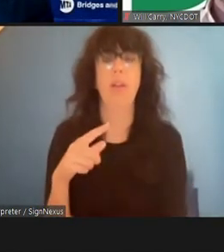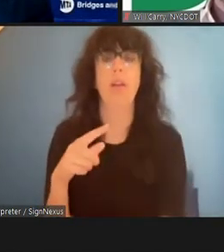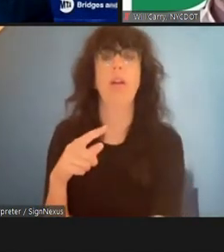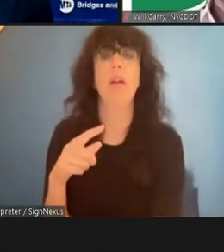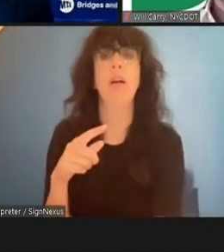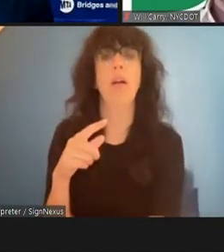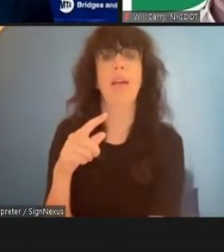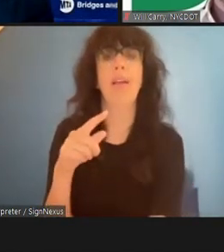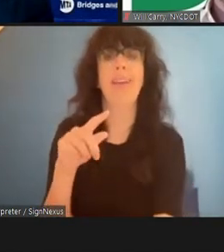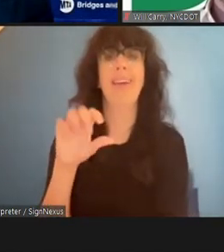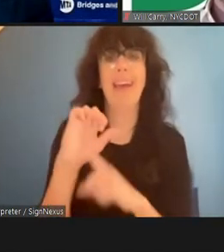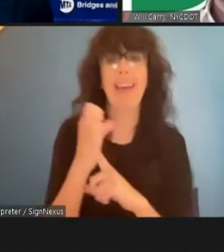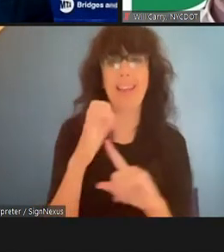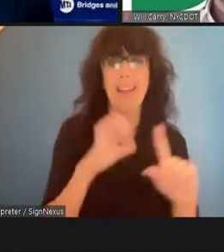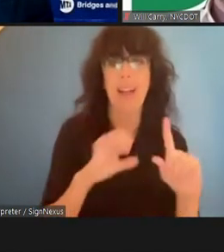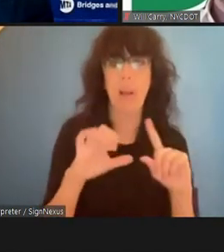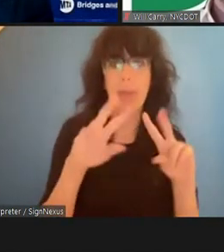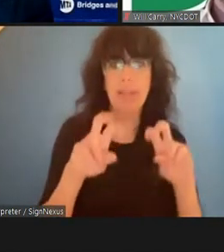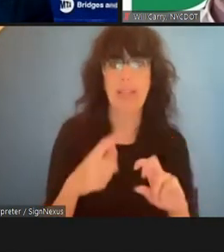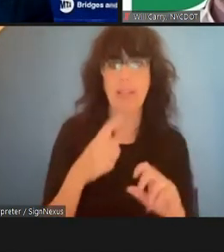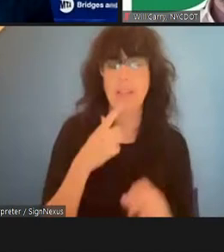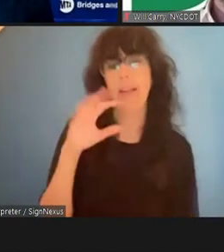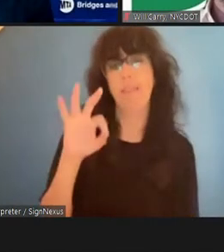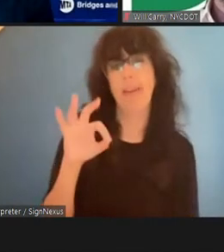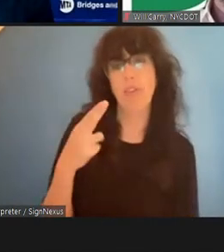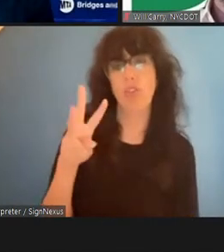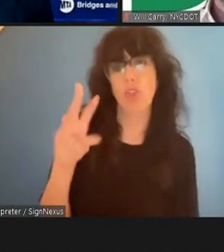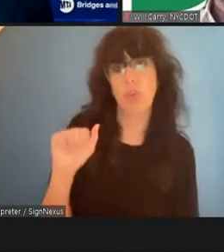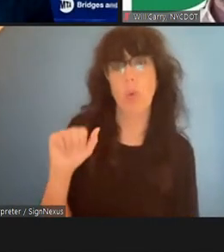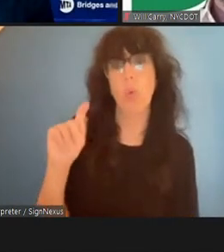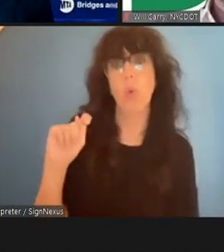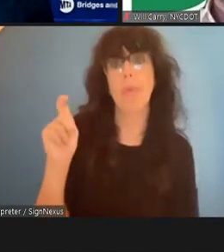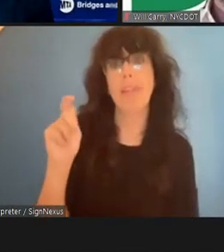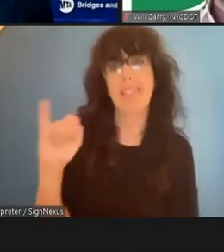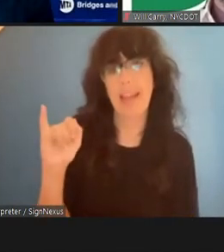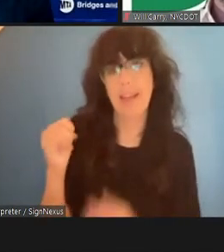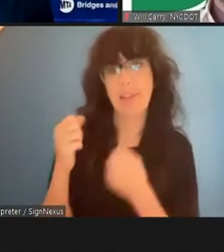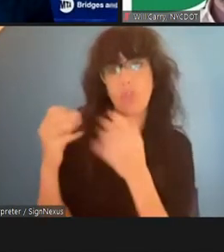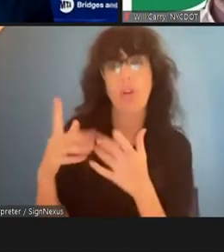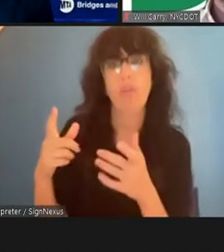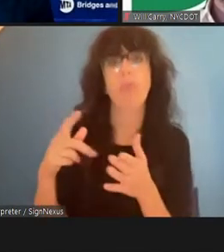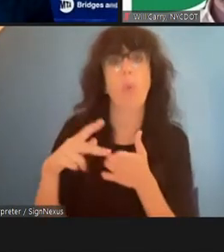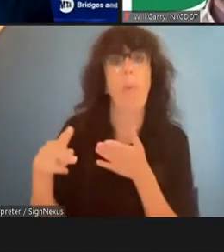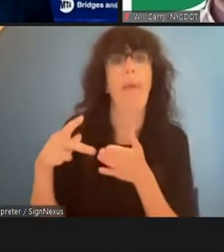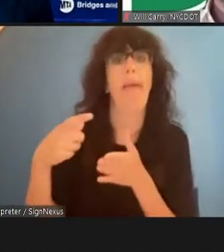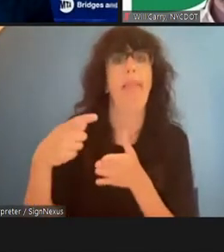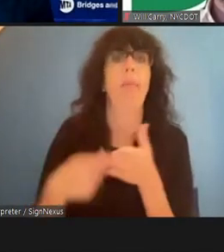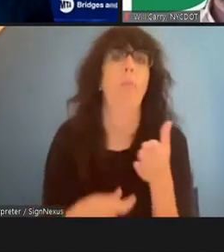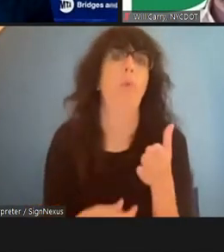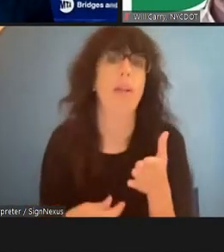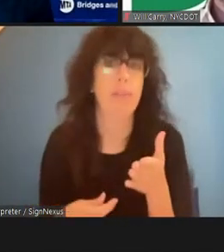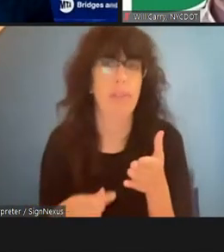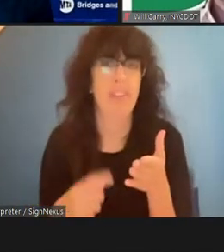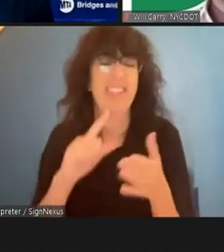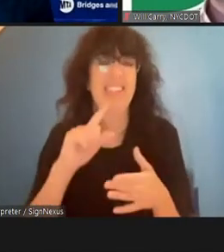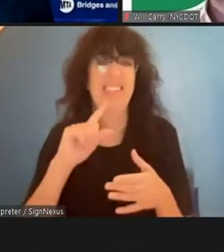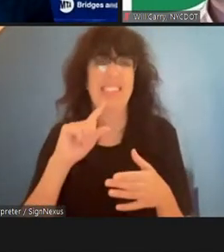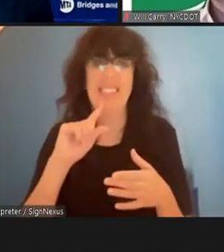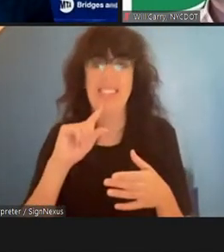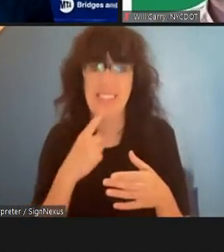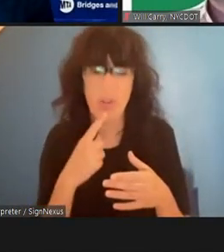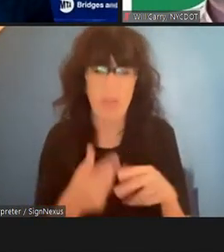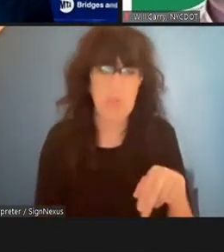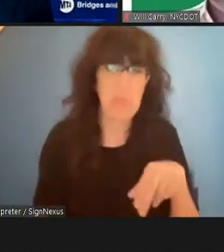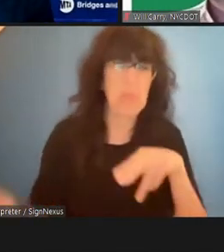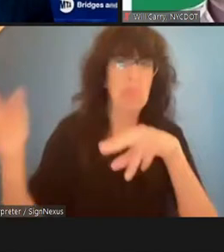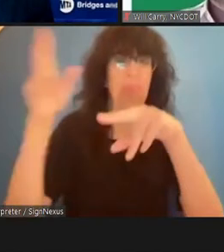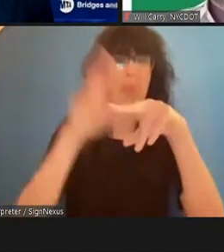will be fhv and taxi drivers who who will ultimately pay the price within significantly fewer trips